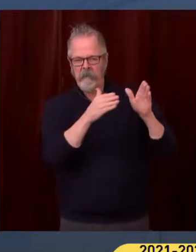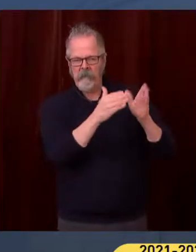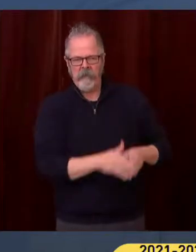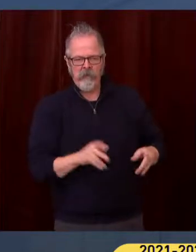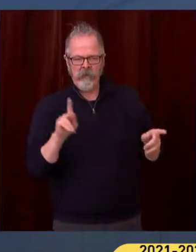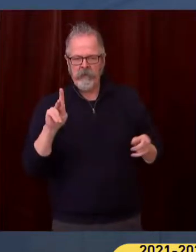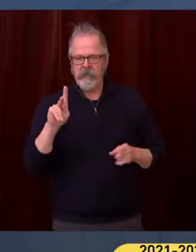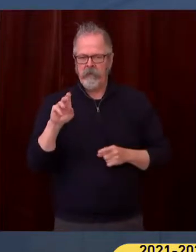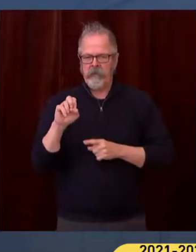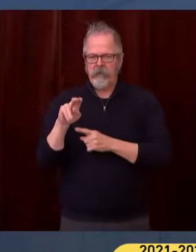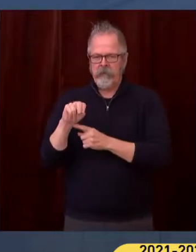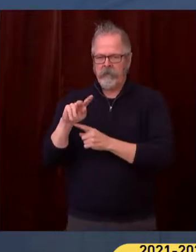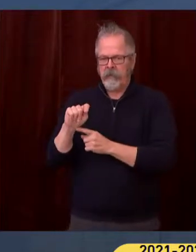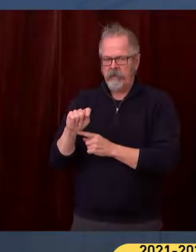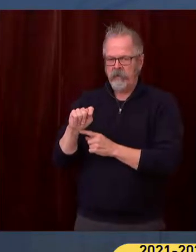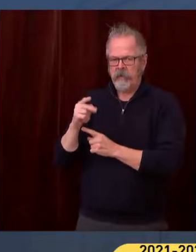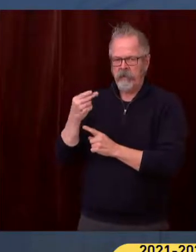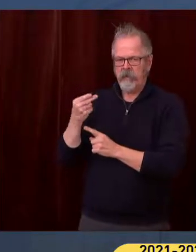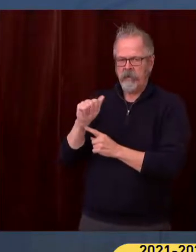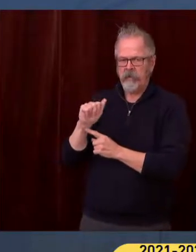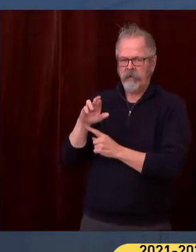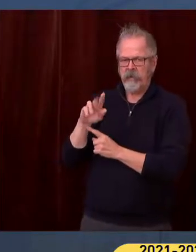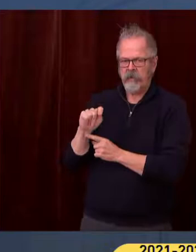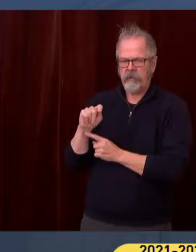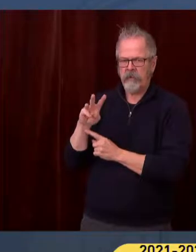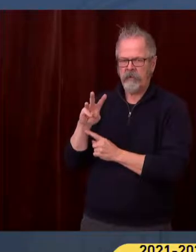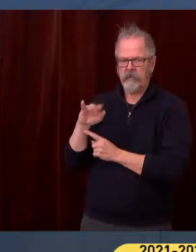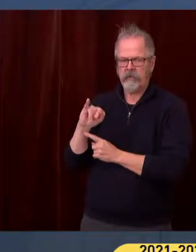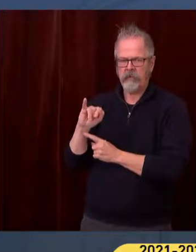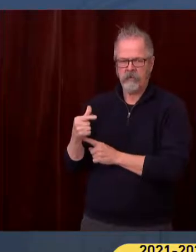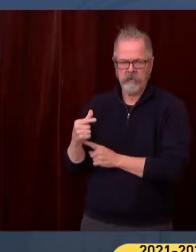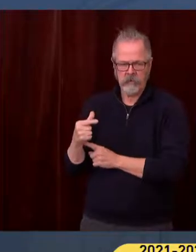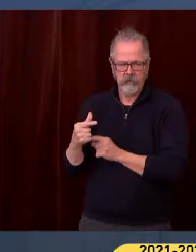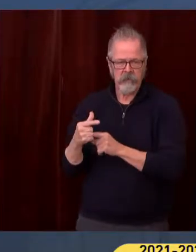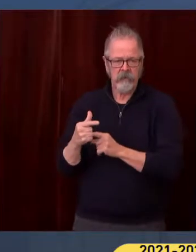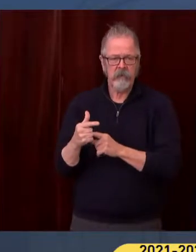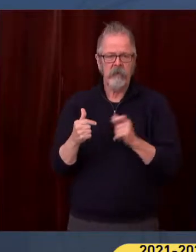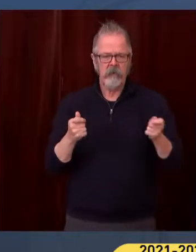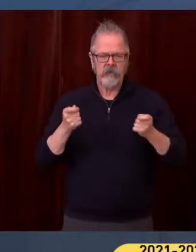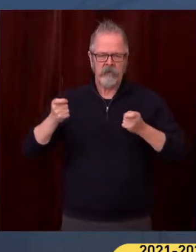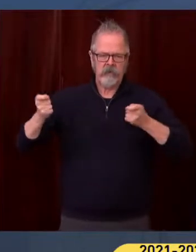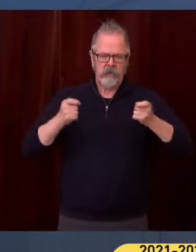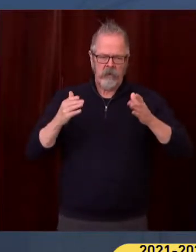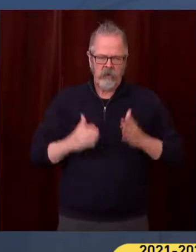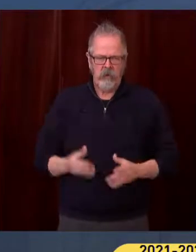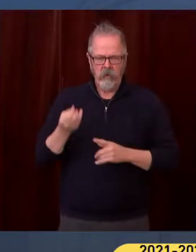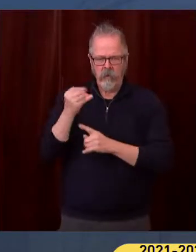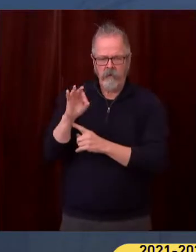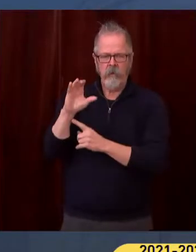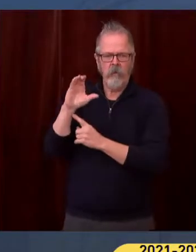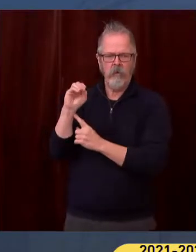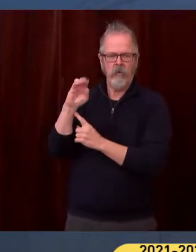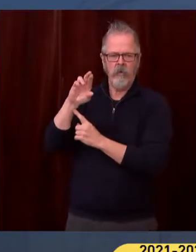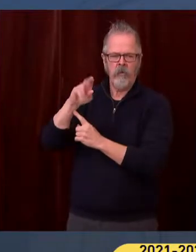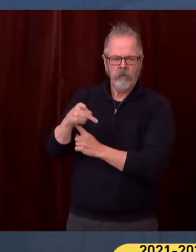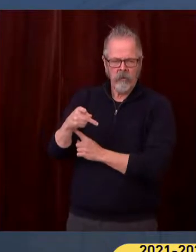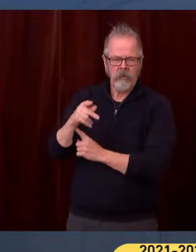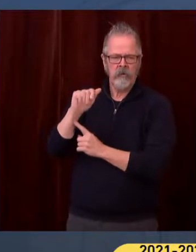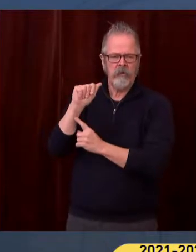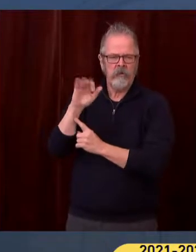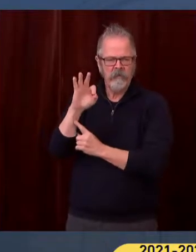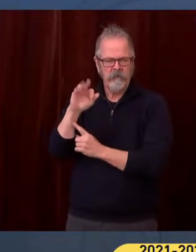Kent. Governor Inslee, thank you for your ongoing support of the renewable fuel industry and for your steadfast